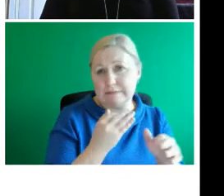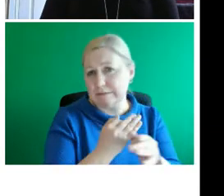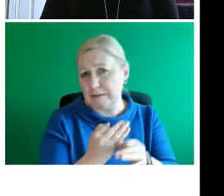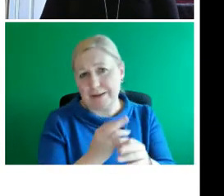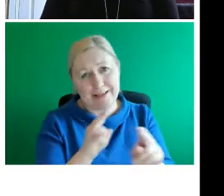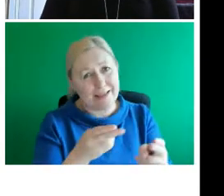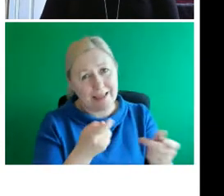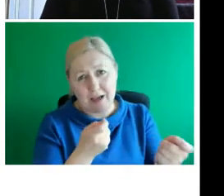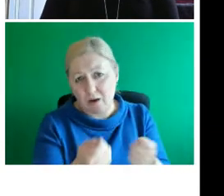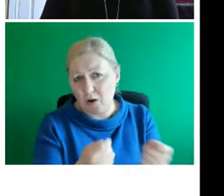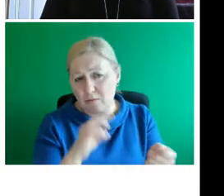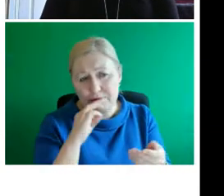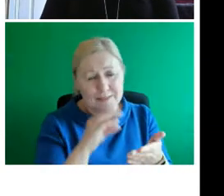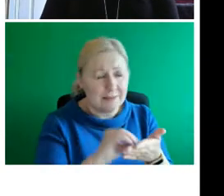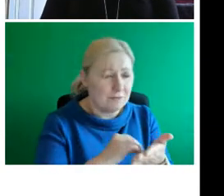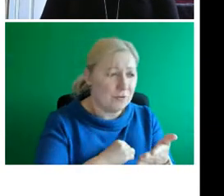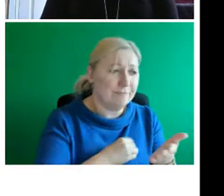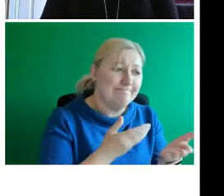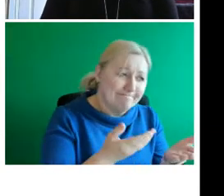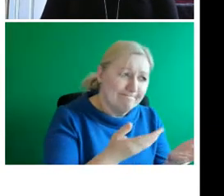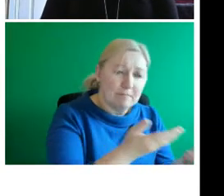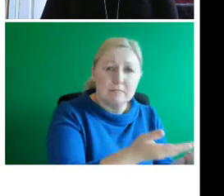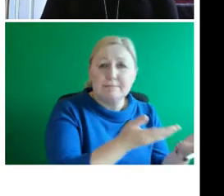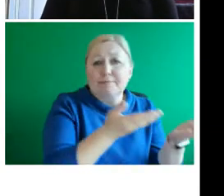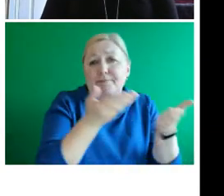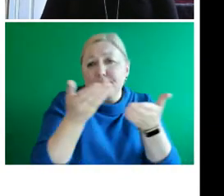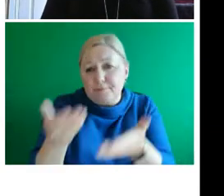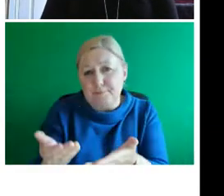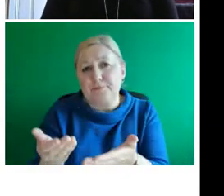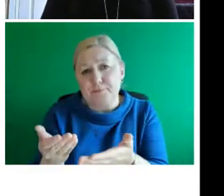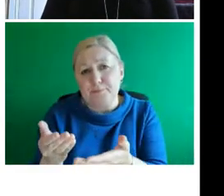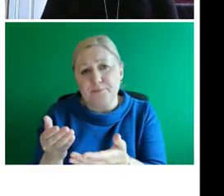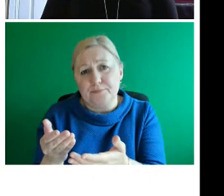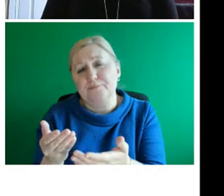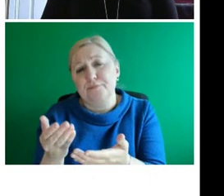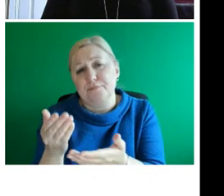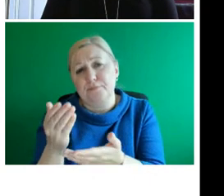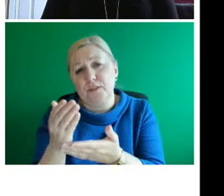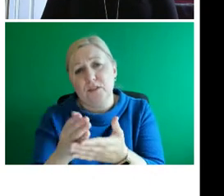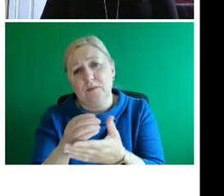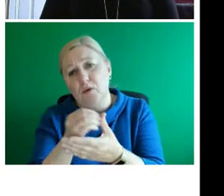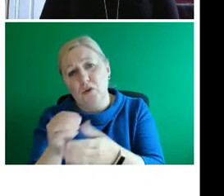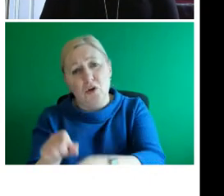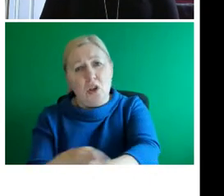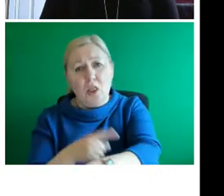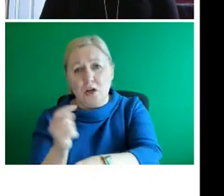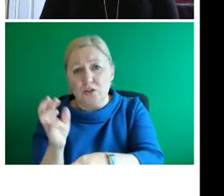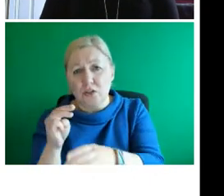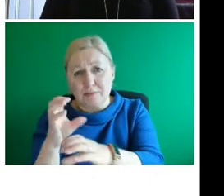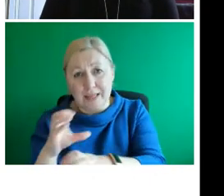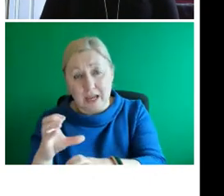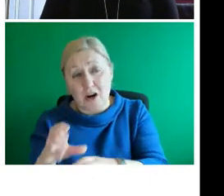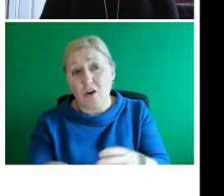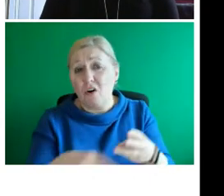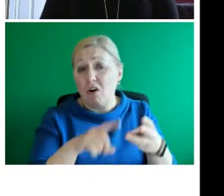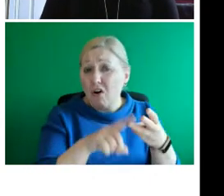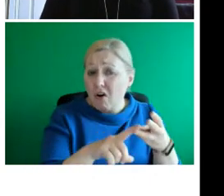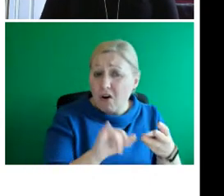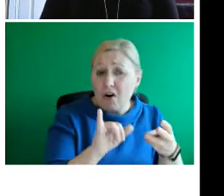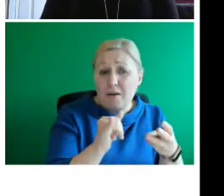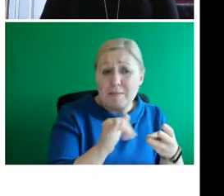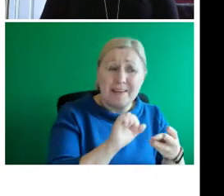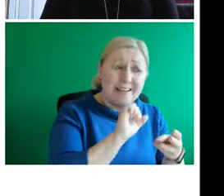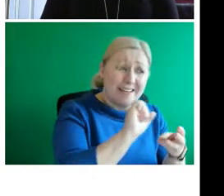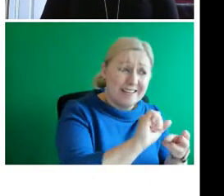time then would be deteriorating physical health or the death of a family member who was the main carer. And then sometimes